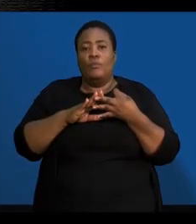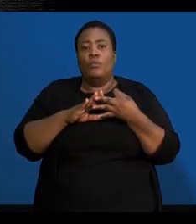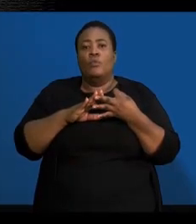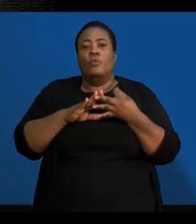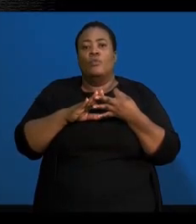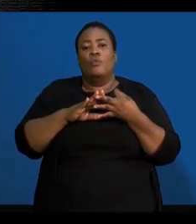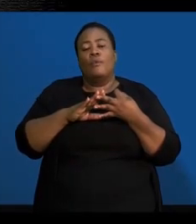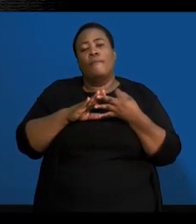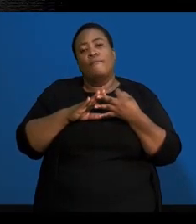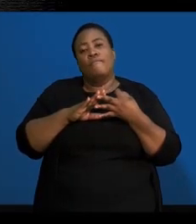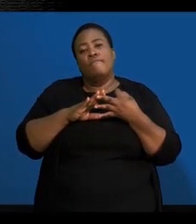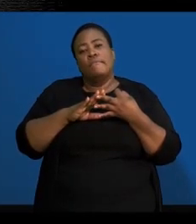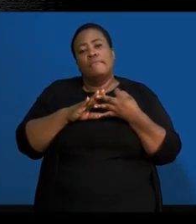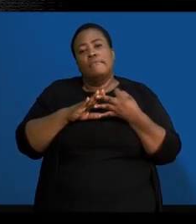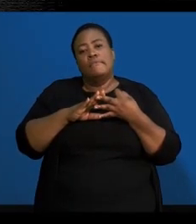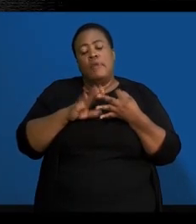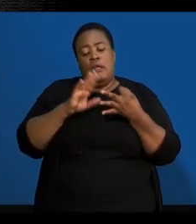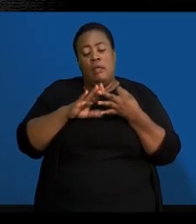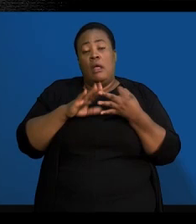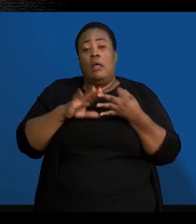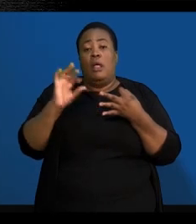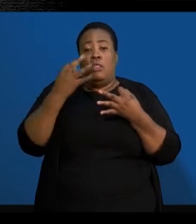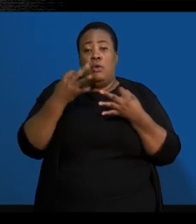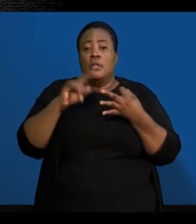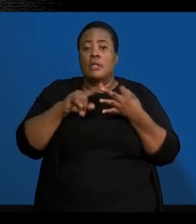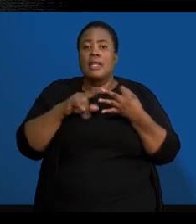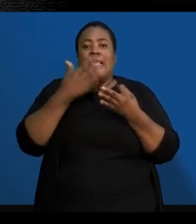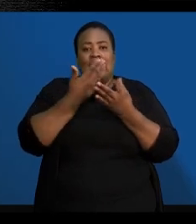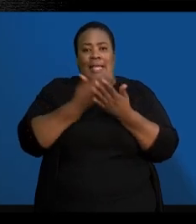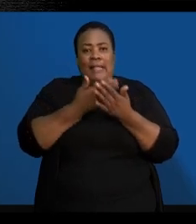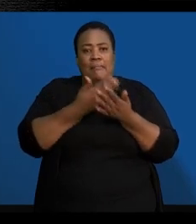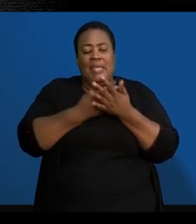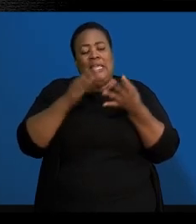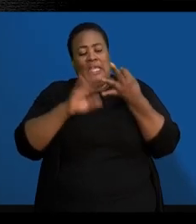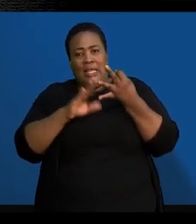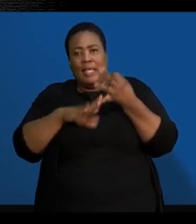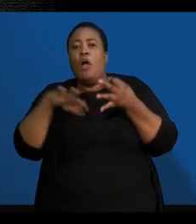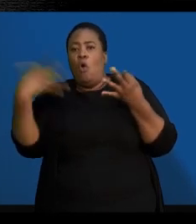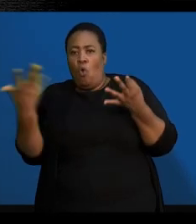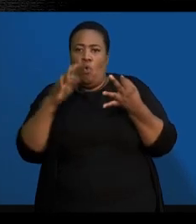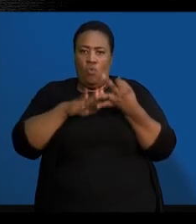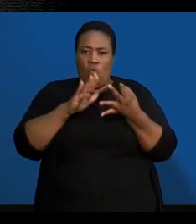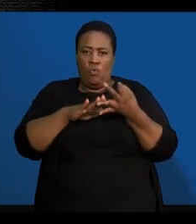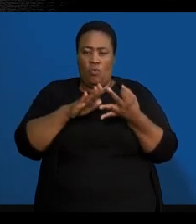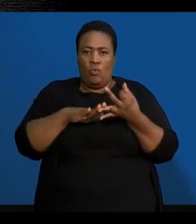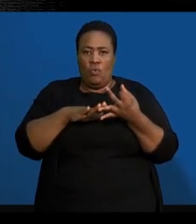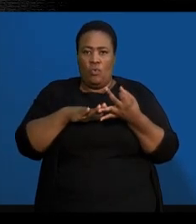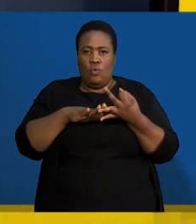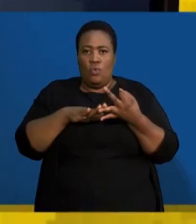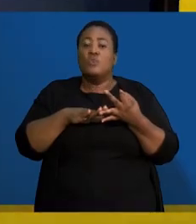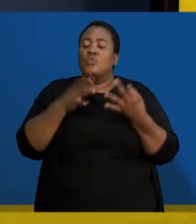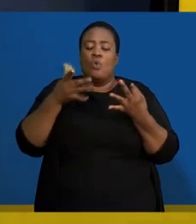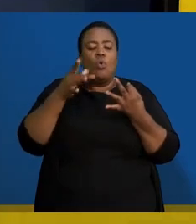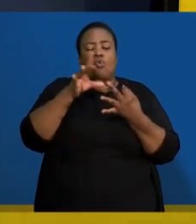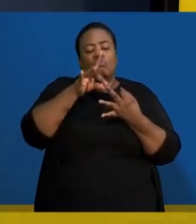choice, the third question may be either a source-based question or an essay question. So there, it's up to